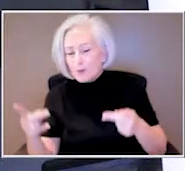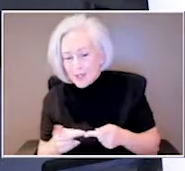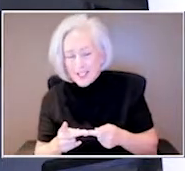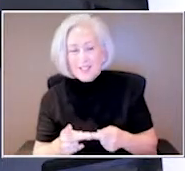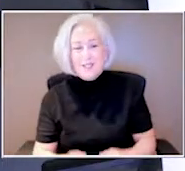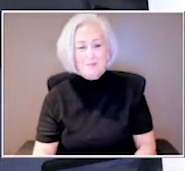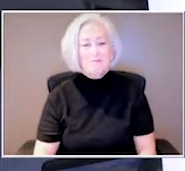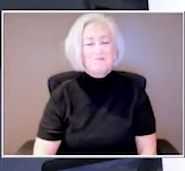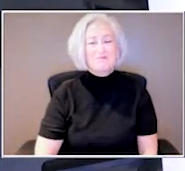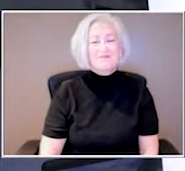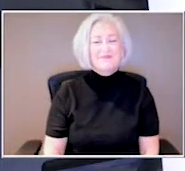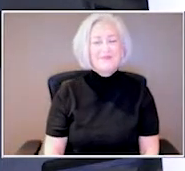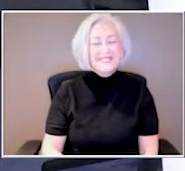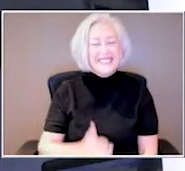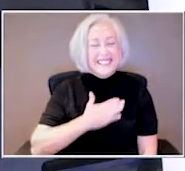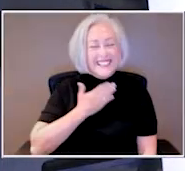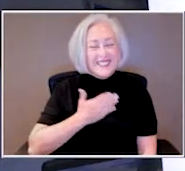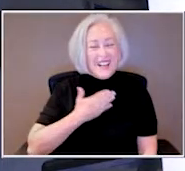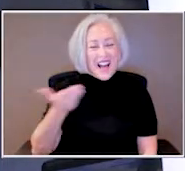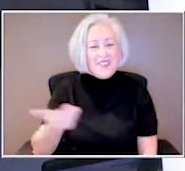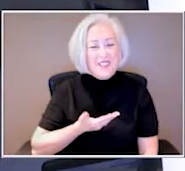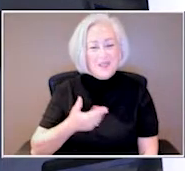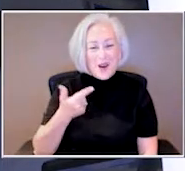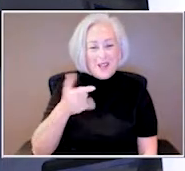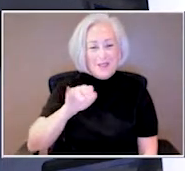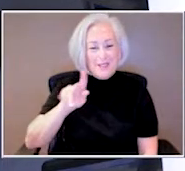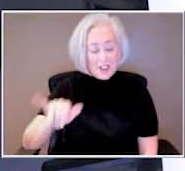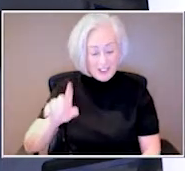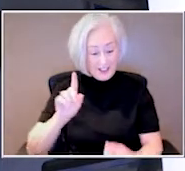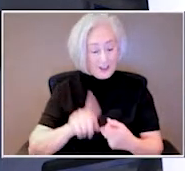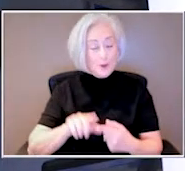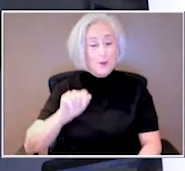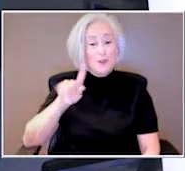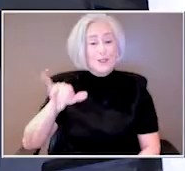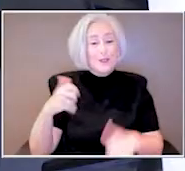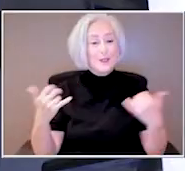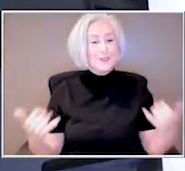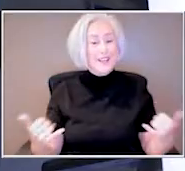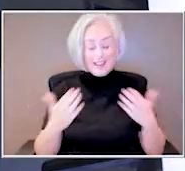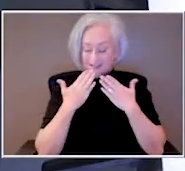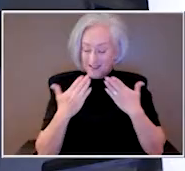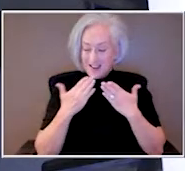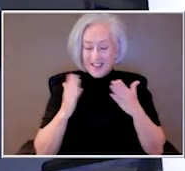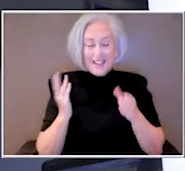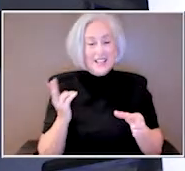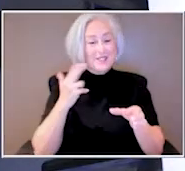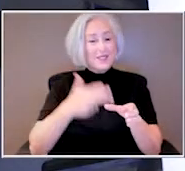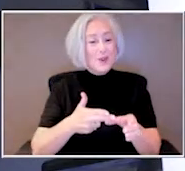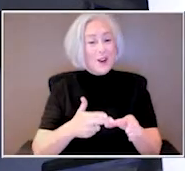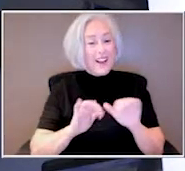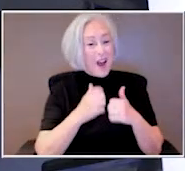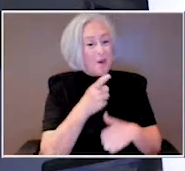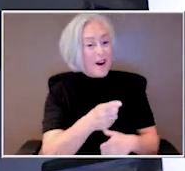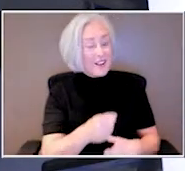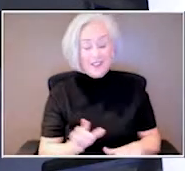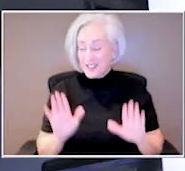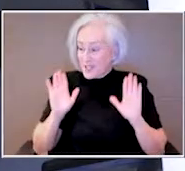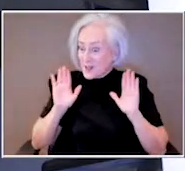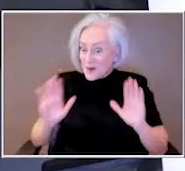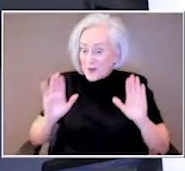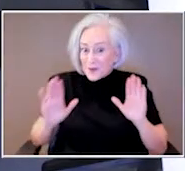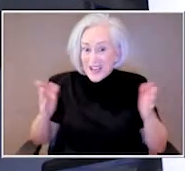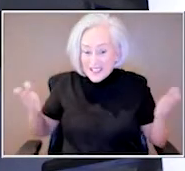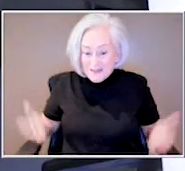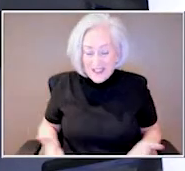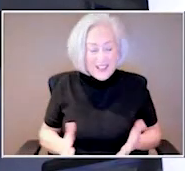And we're so glad to welcome Ginny to our studio this morning. Thank you so much for joining us. How are you? Good morning. It's great to be here. It's so great to be here. I'm